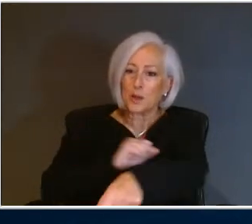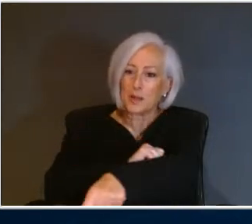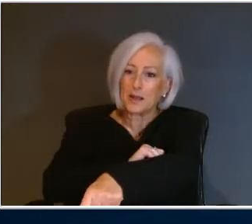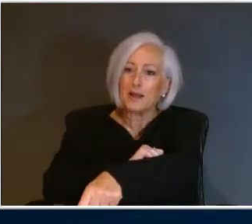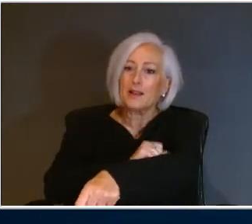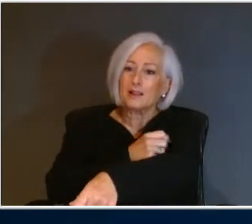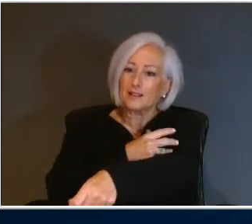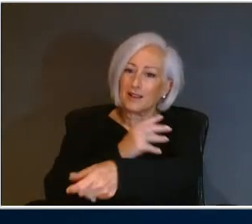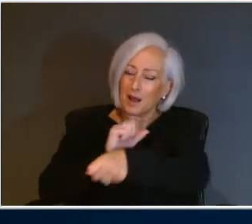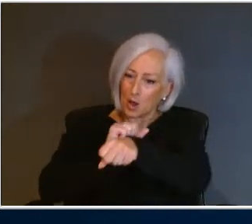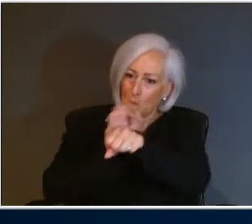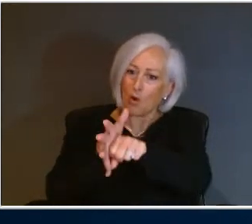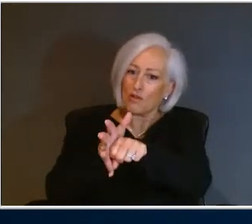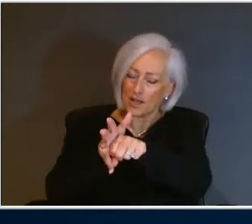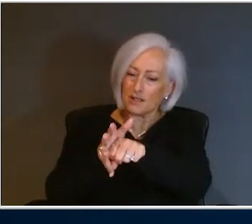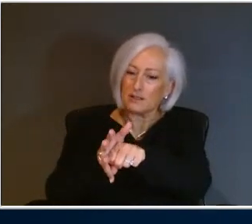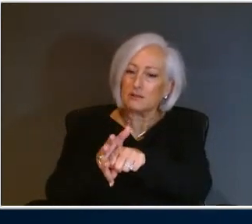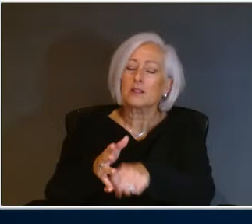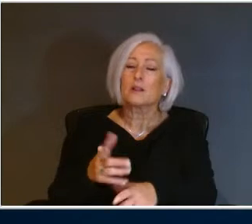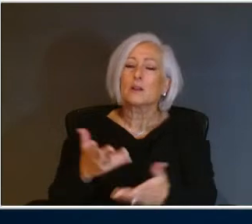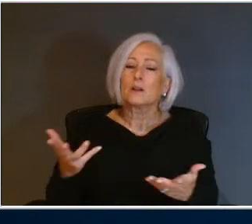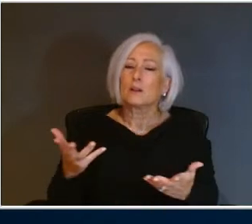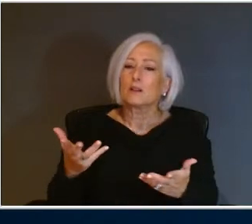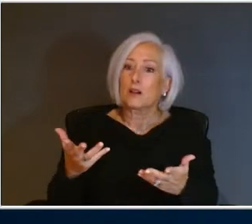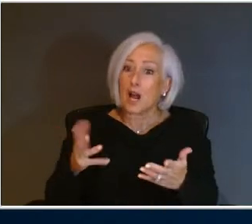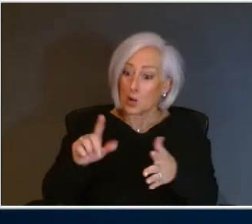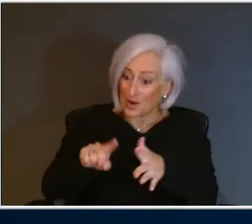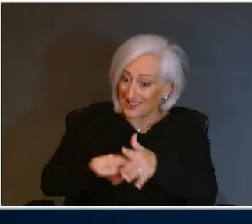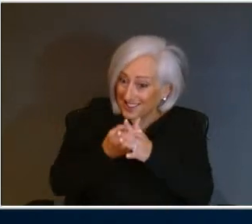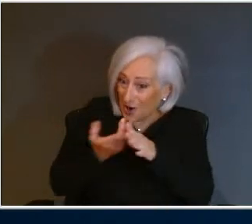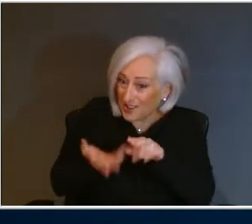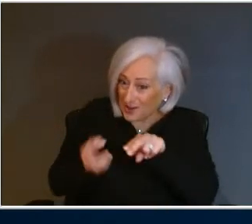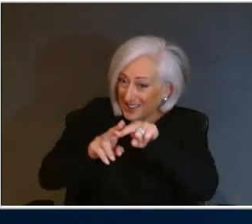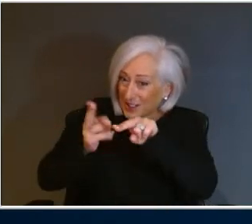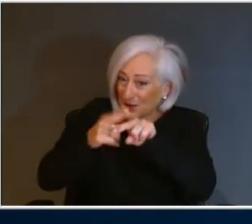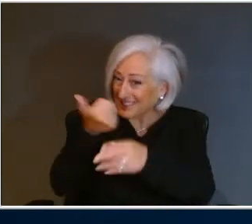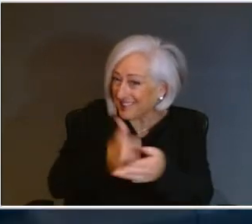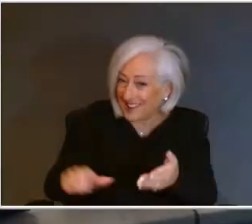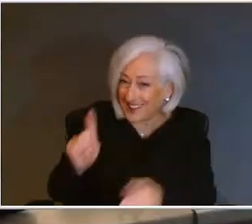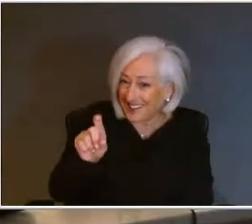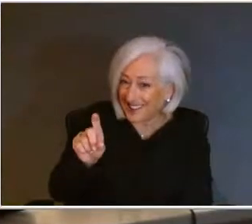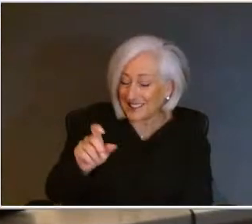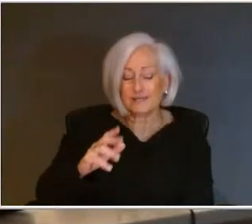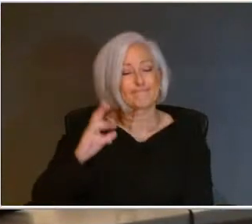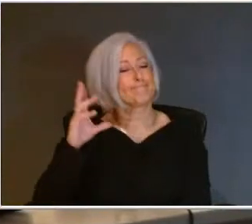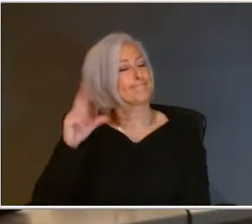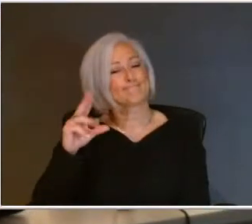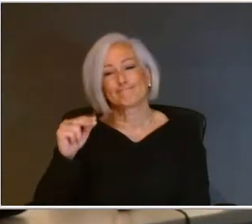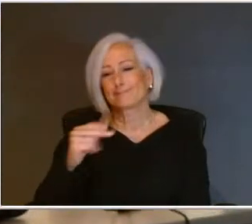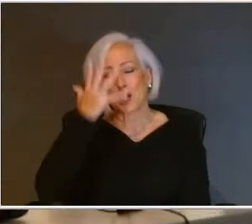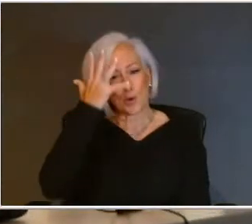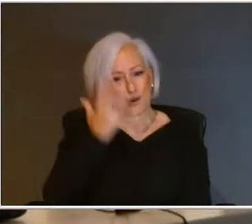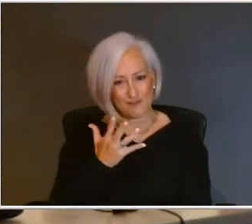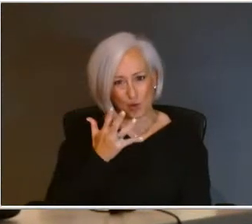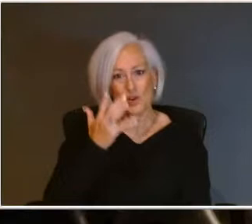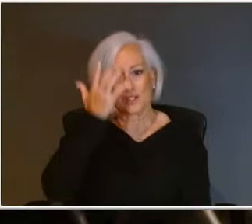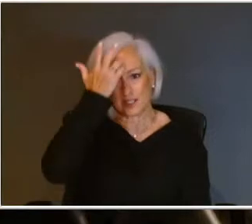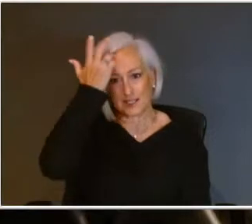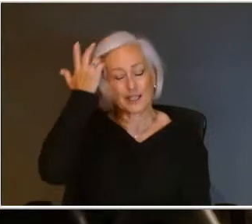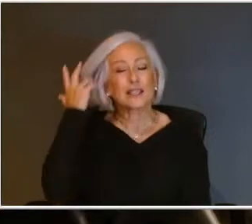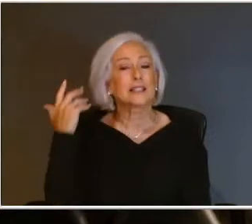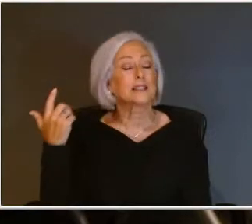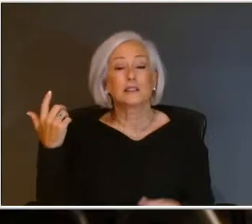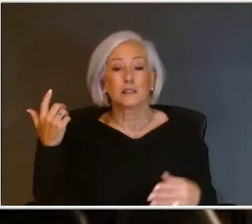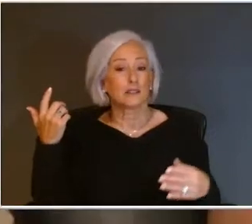times. Are they returning to pre-pandemic levels yet? No, unfortunately not. And in fact, the trend